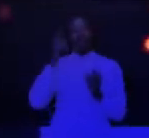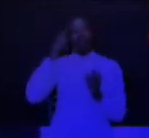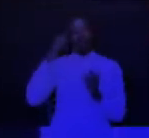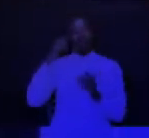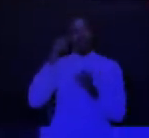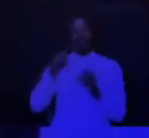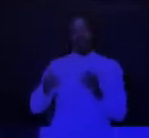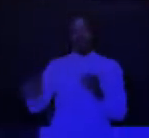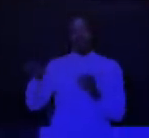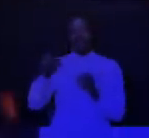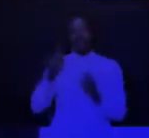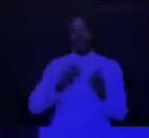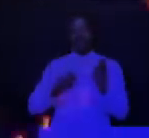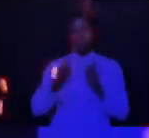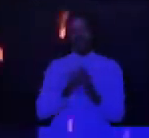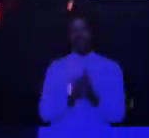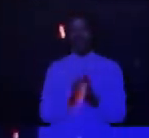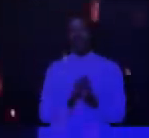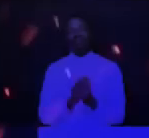for these people.